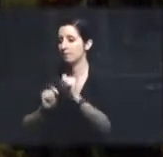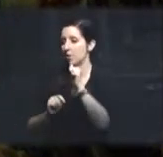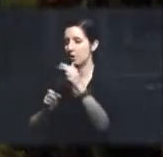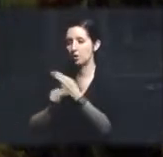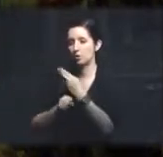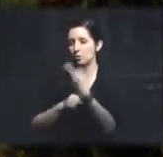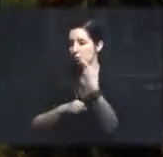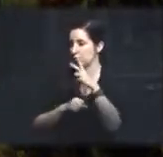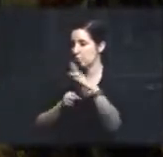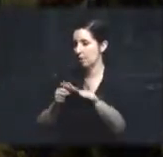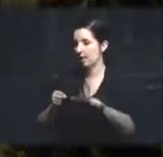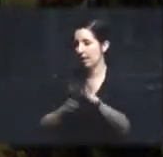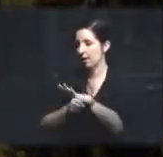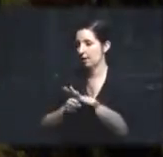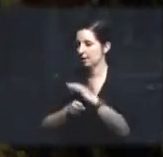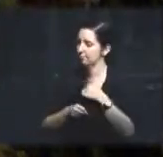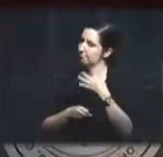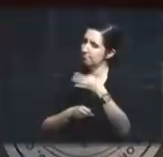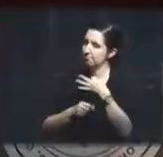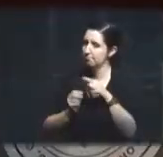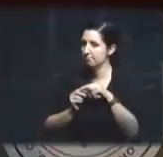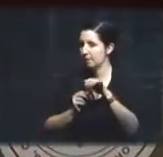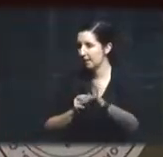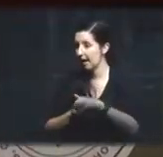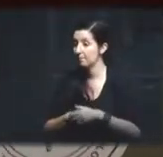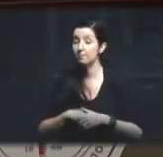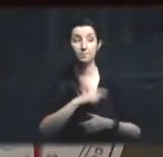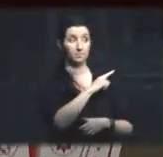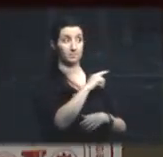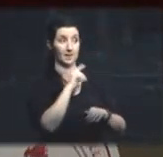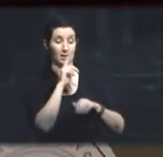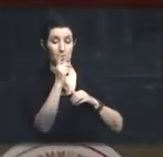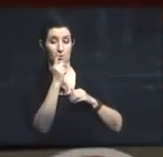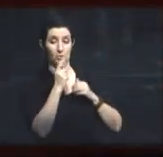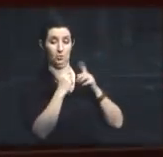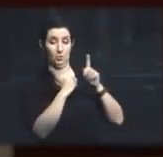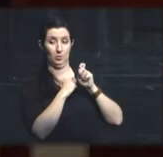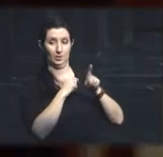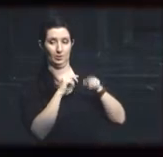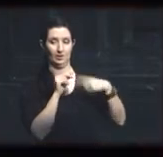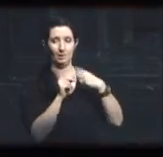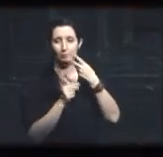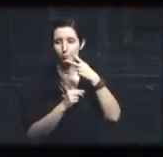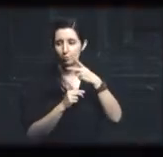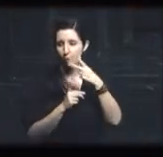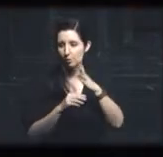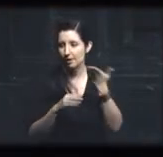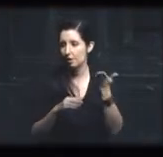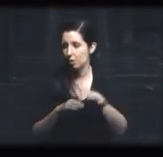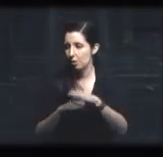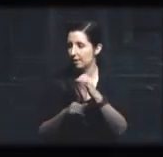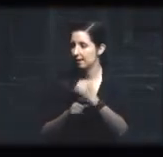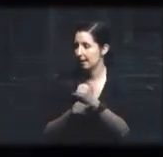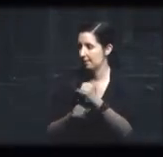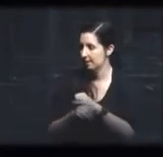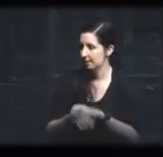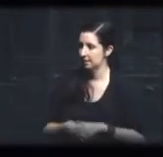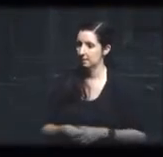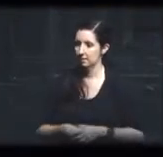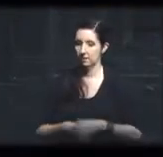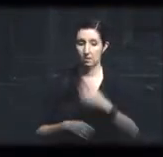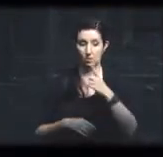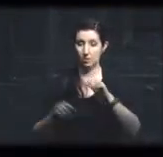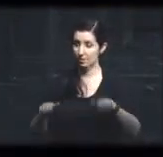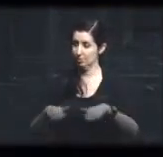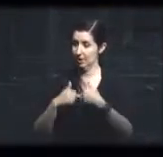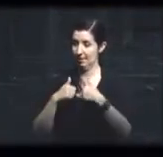right. I just wondered about that. So the question is about smoking on campus, and is there any effort around it? One of the challenges we've had with